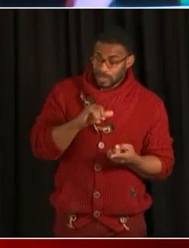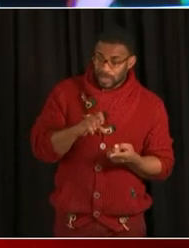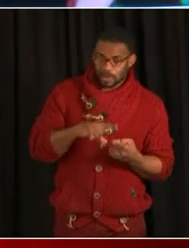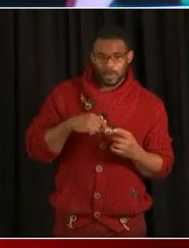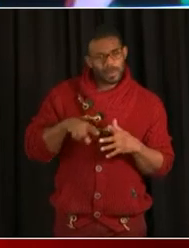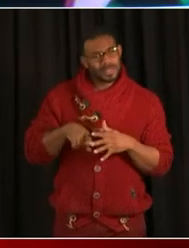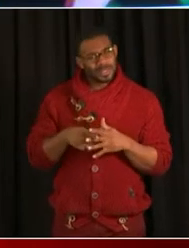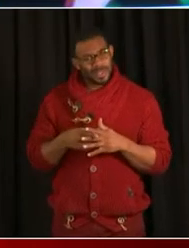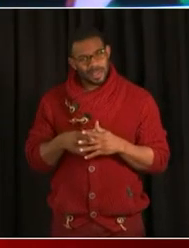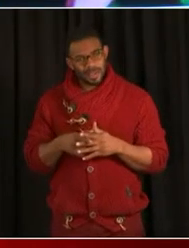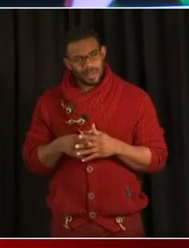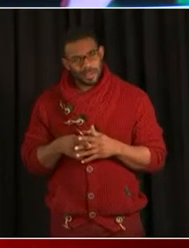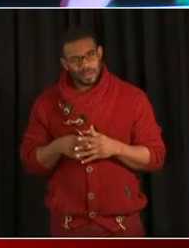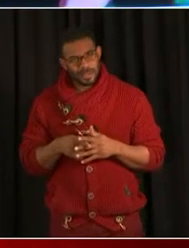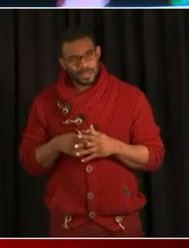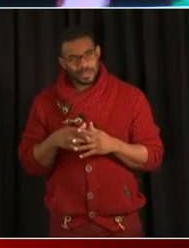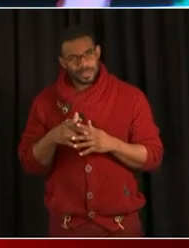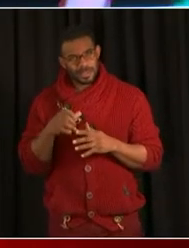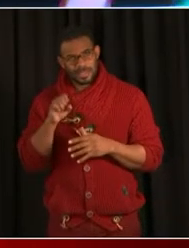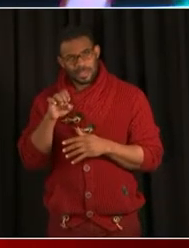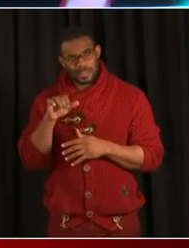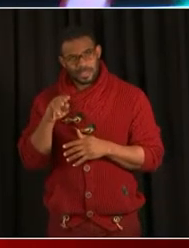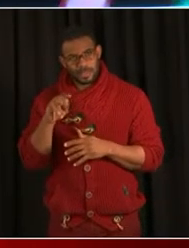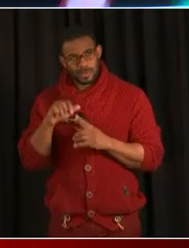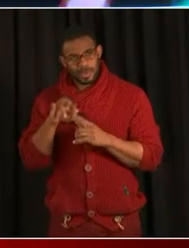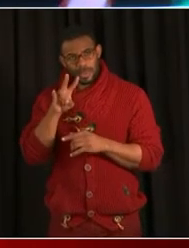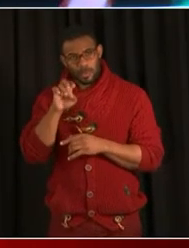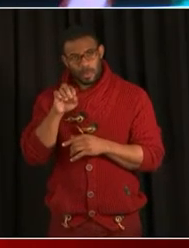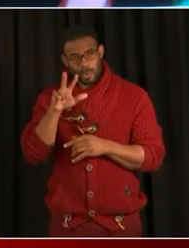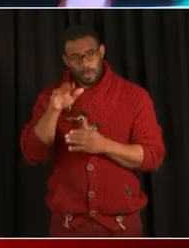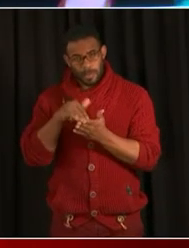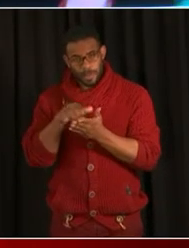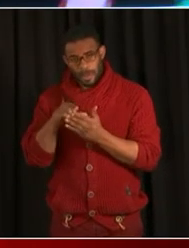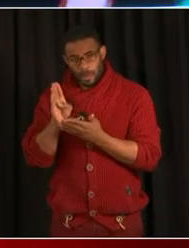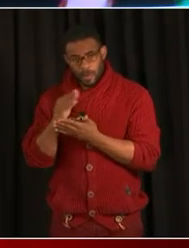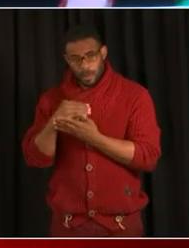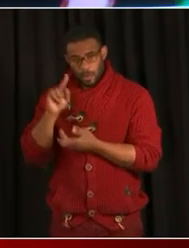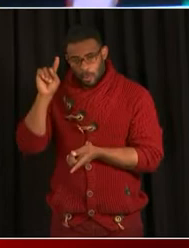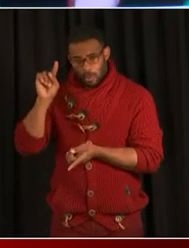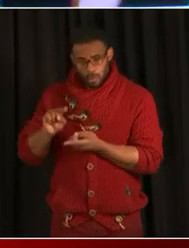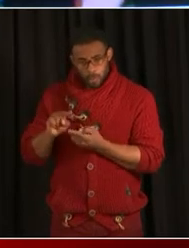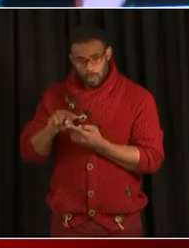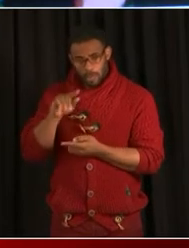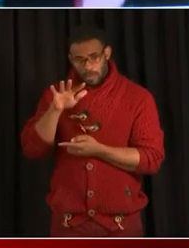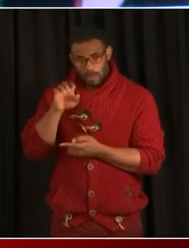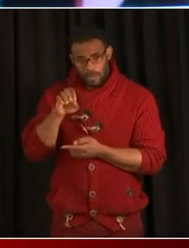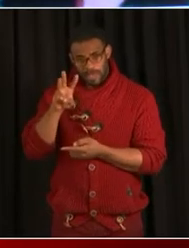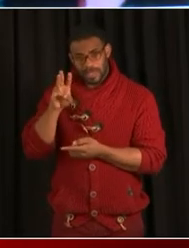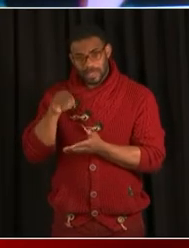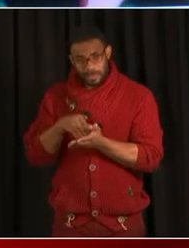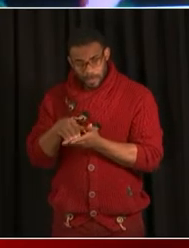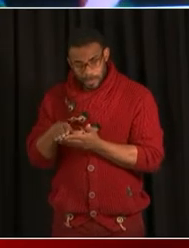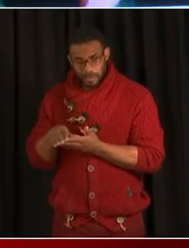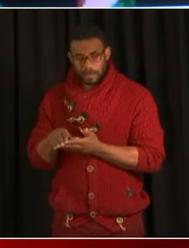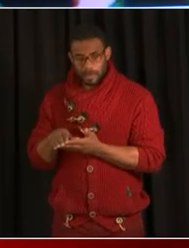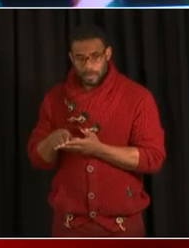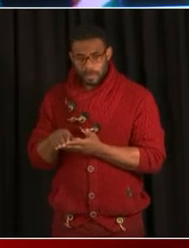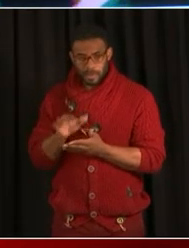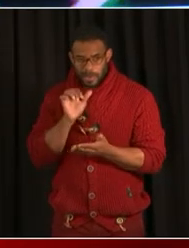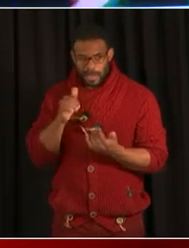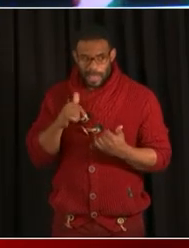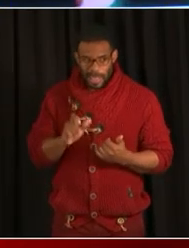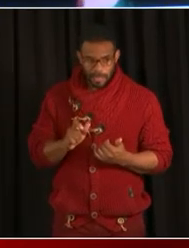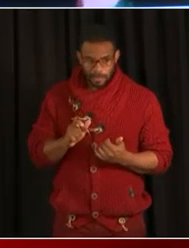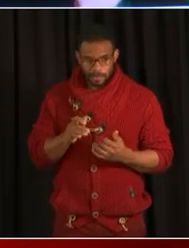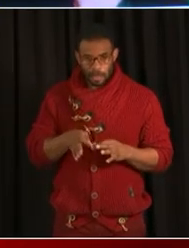But we started the season with a $7.3 million budget, and we reduced that to $5.6 million. We